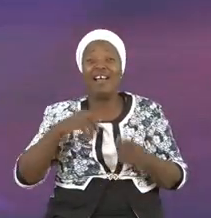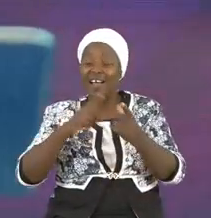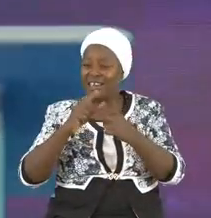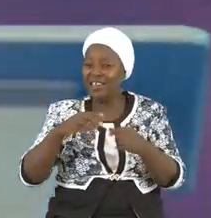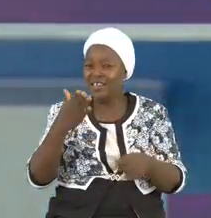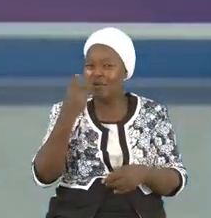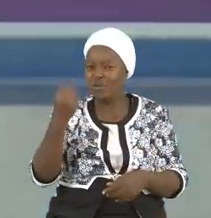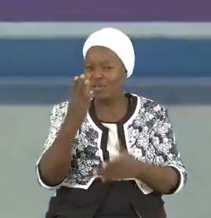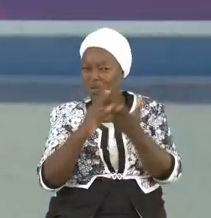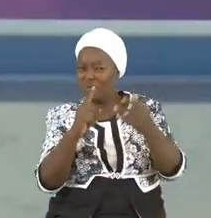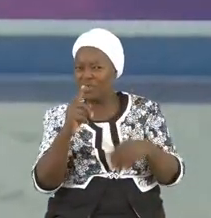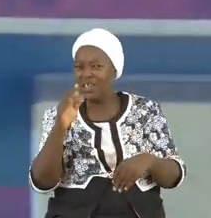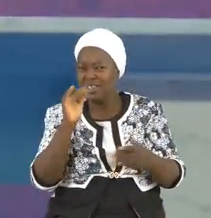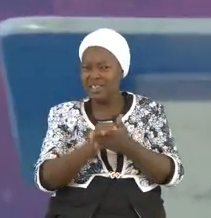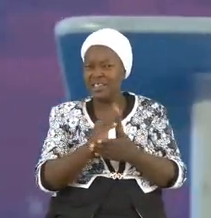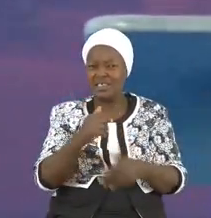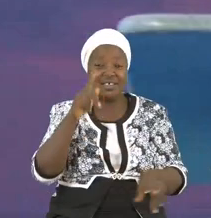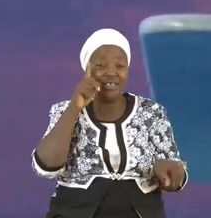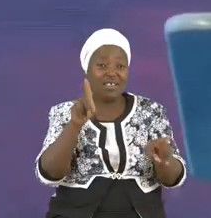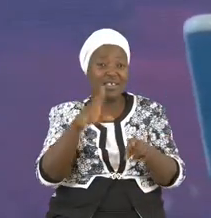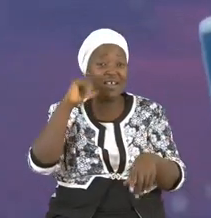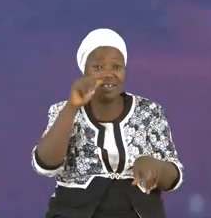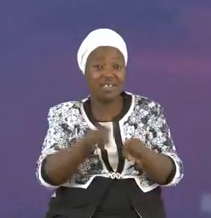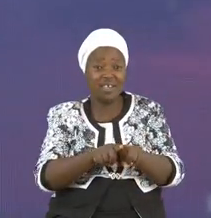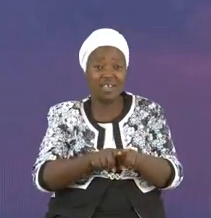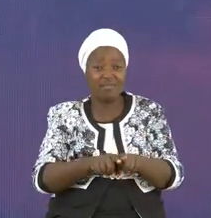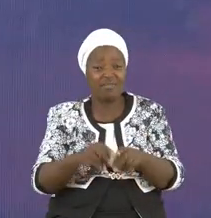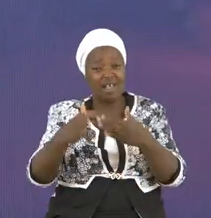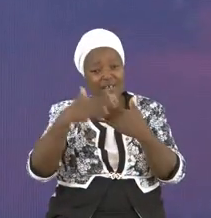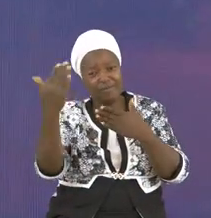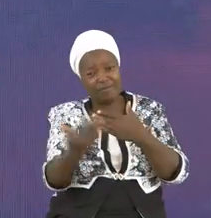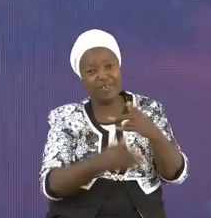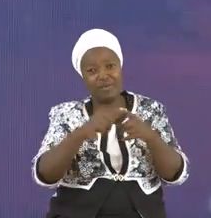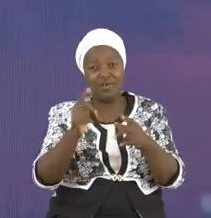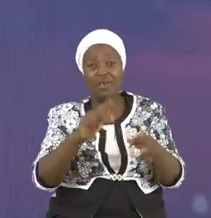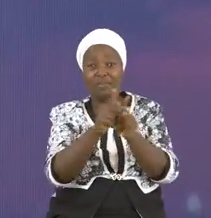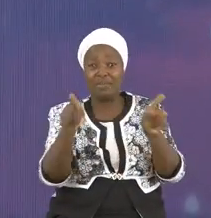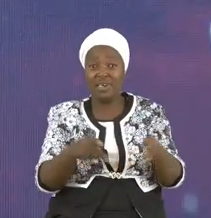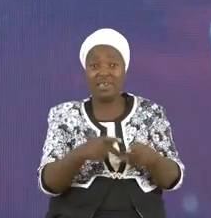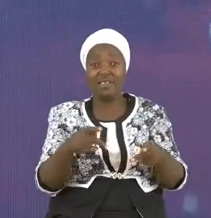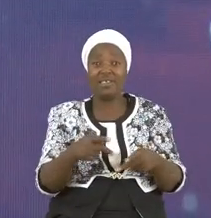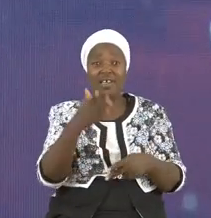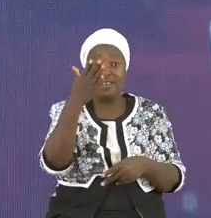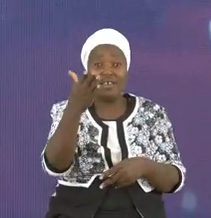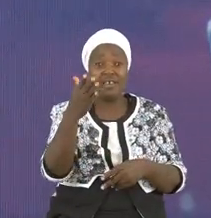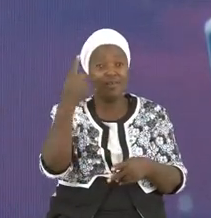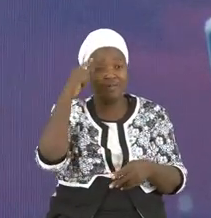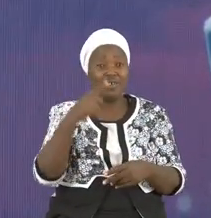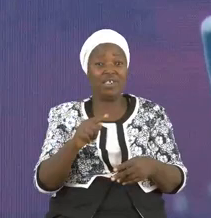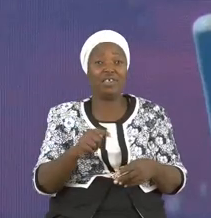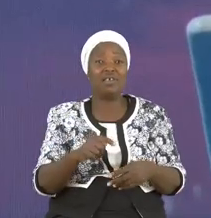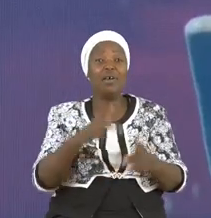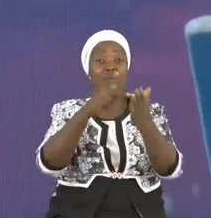sister invited to the location over there for the Global Crusade.